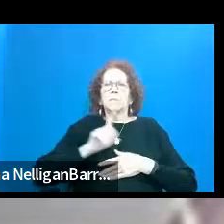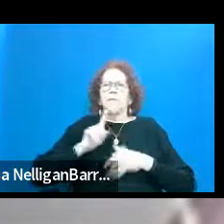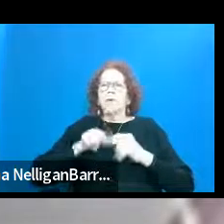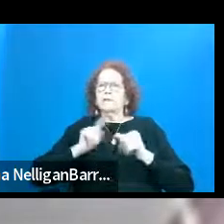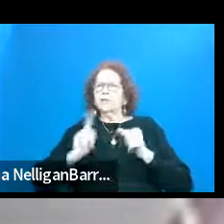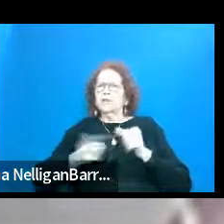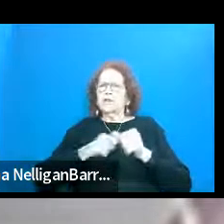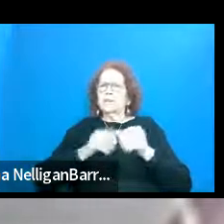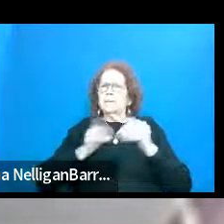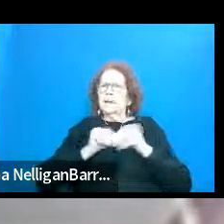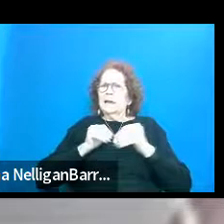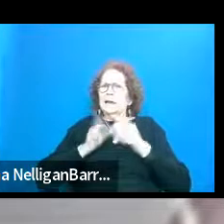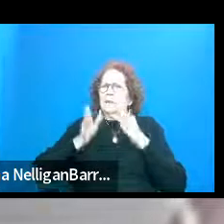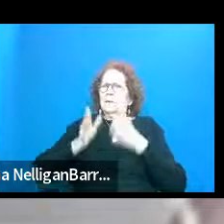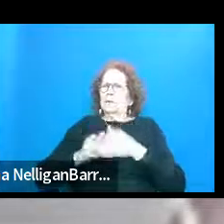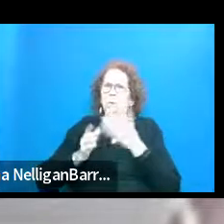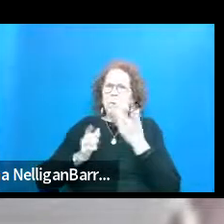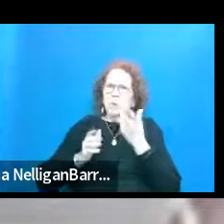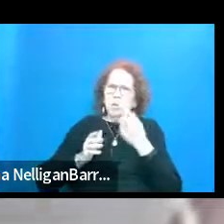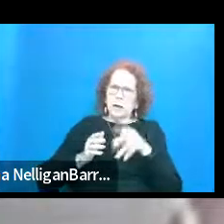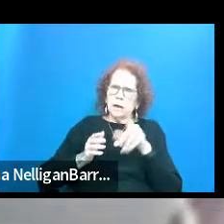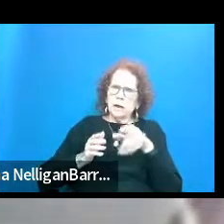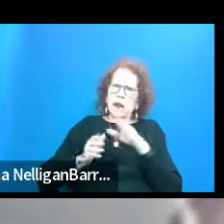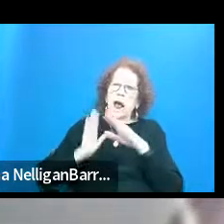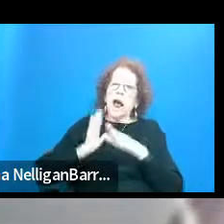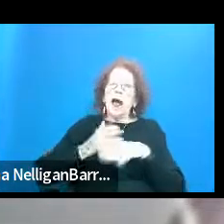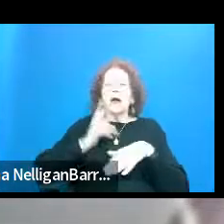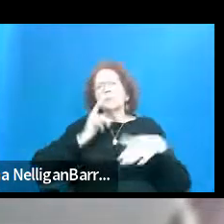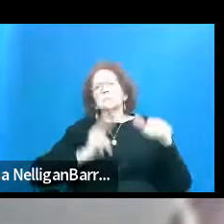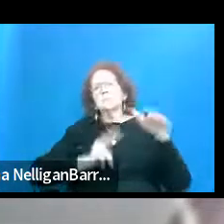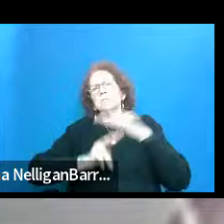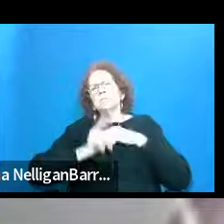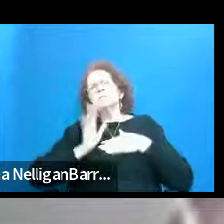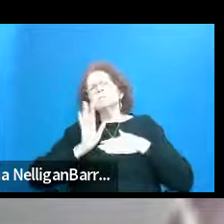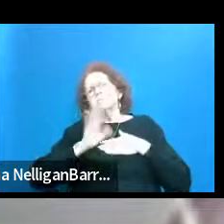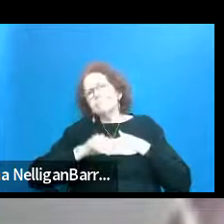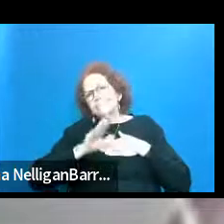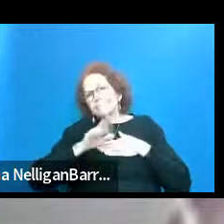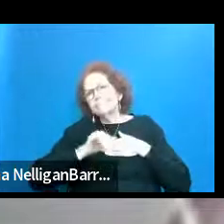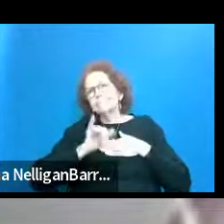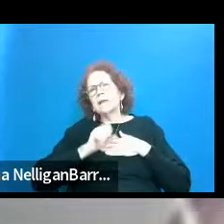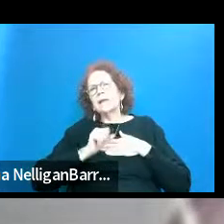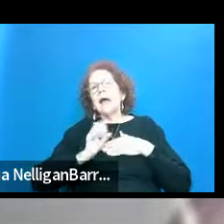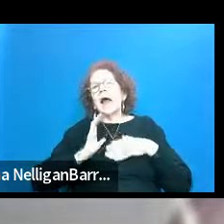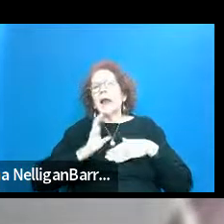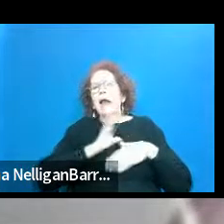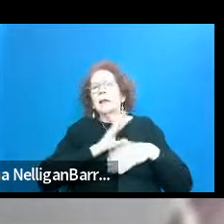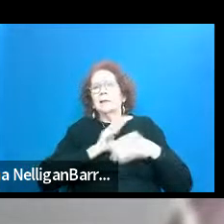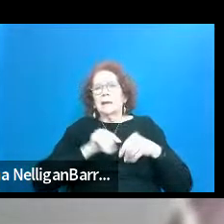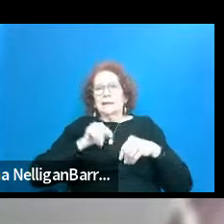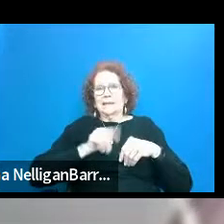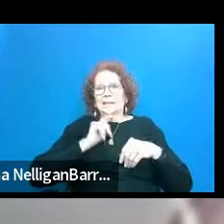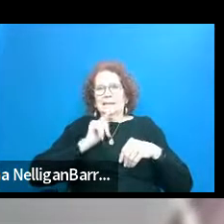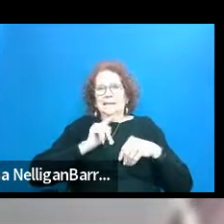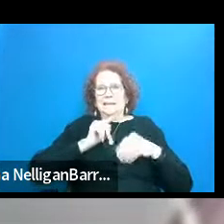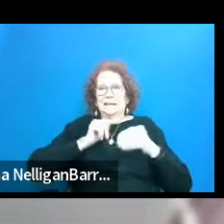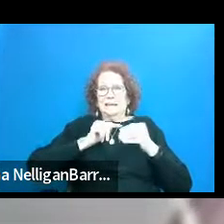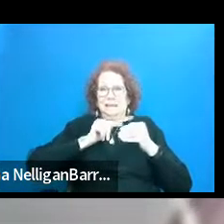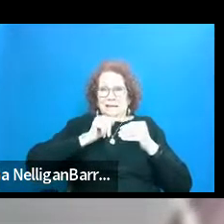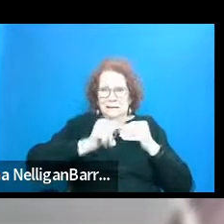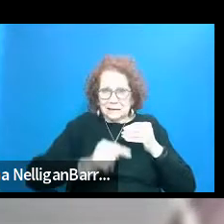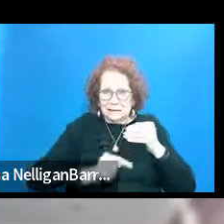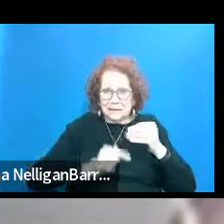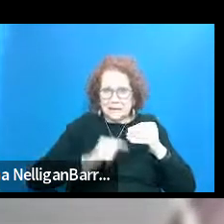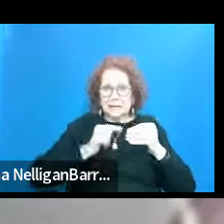That's what we're anticipating. The council meeting in this cycle will still be virtually, and the budget hearing, the first hearing's